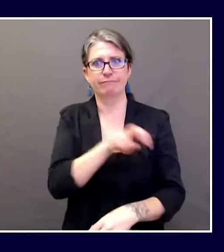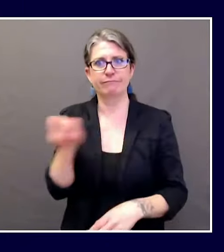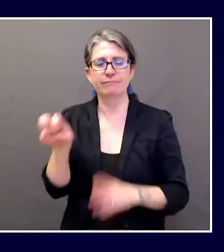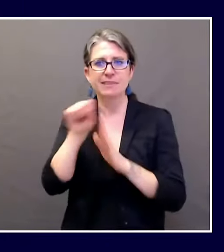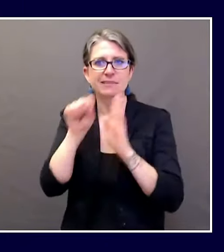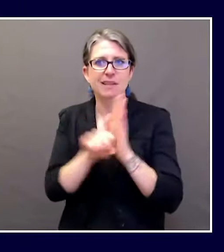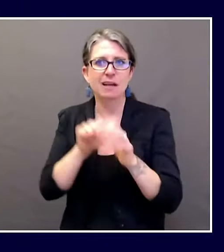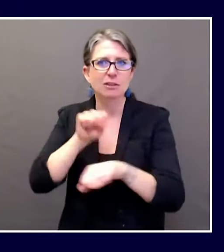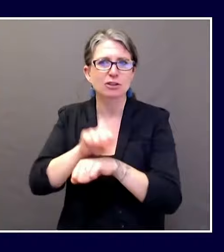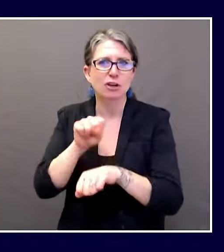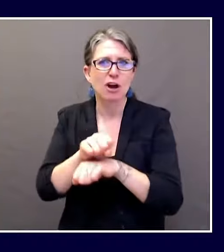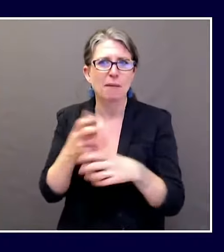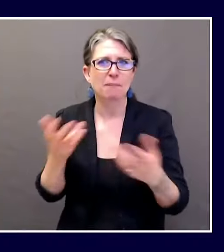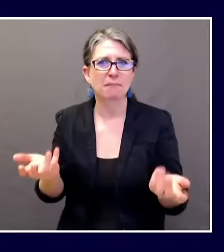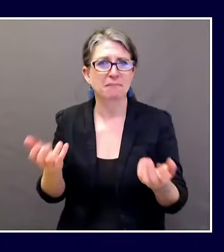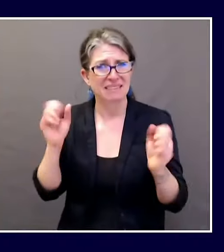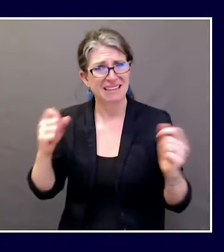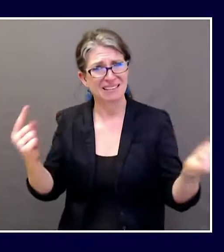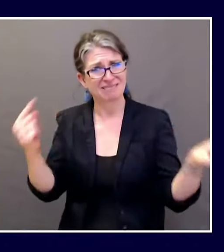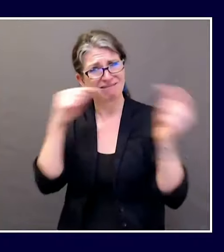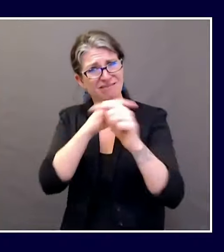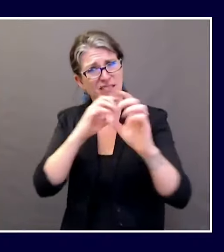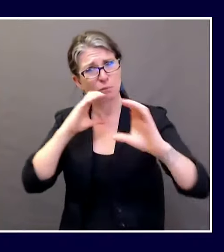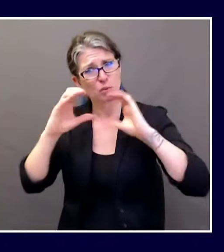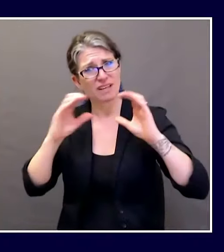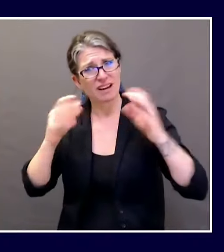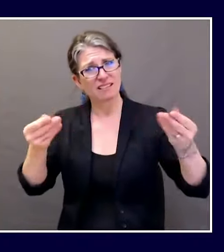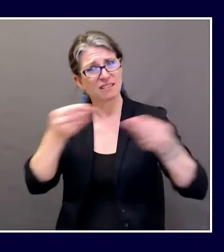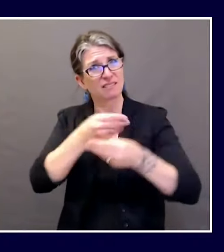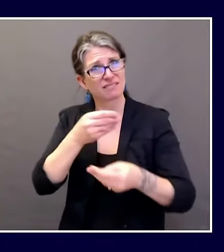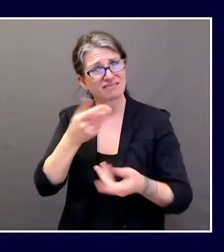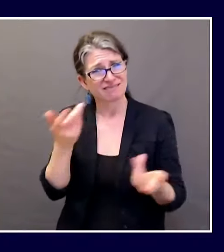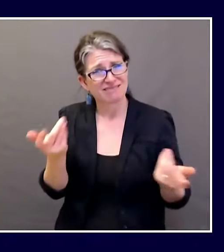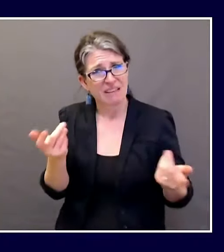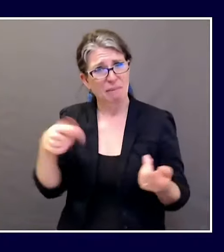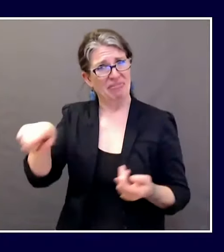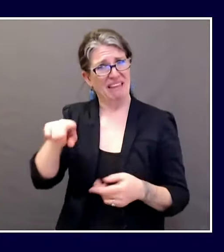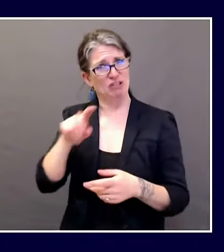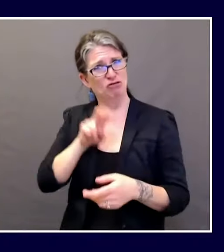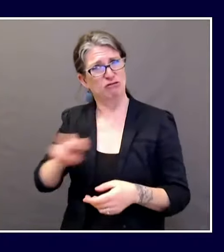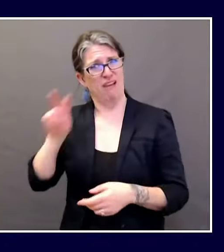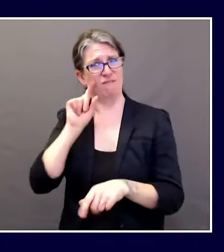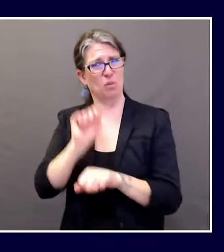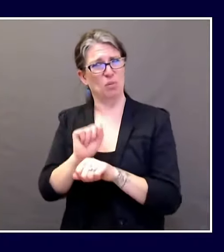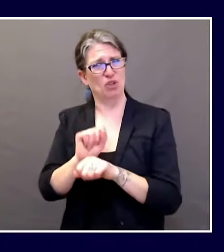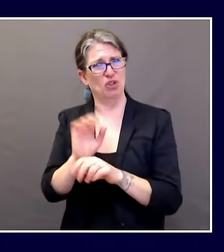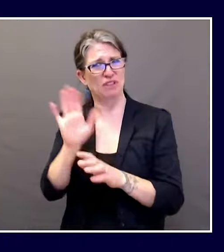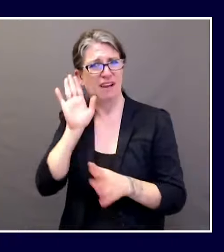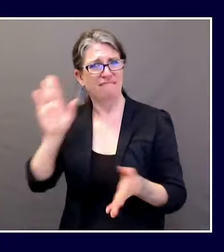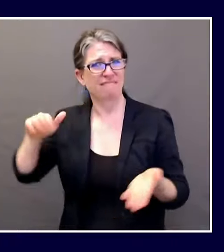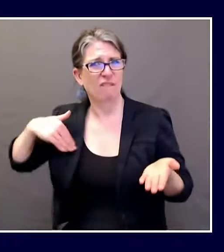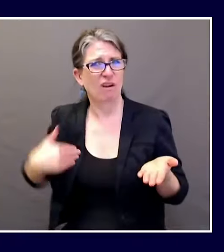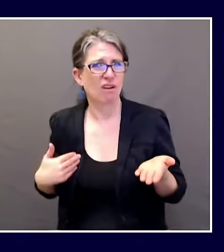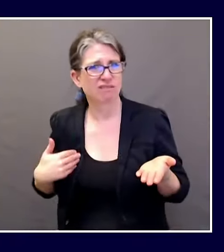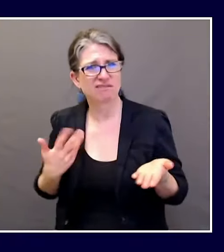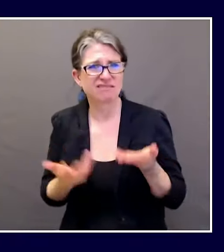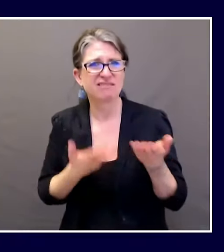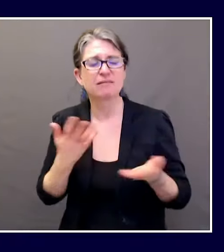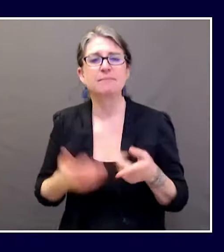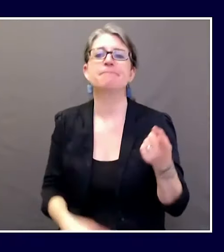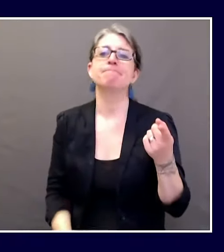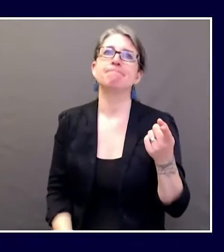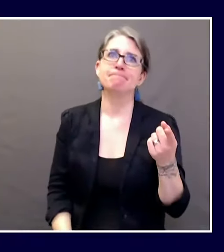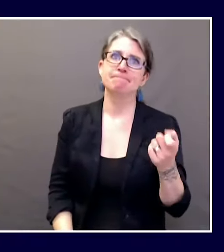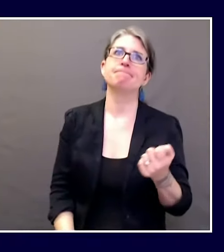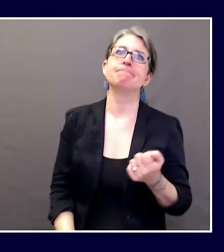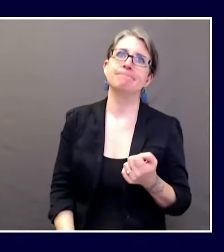for whatever reason, when the second dose becomes due? No, my recommendation, Amy, is that when you get your first dose,